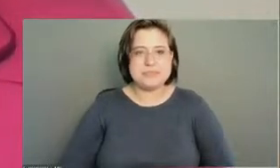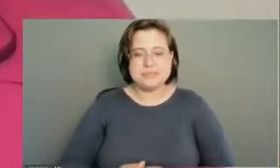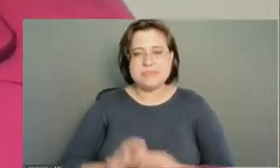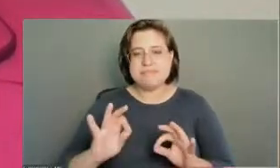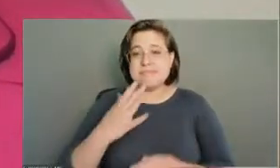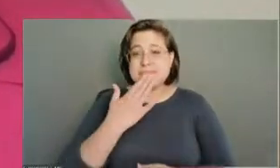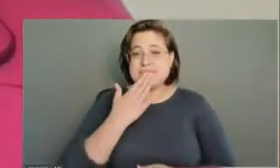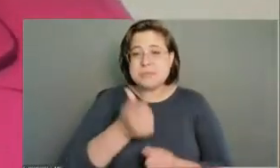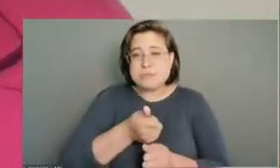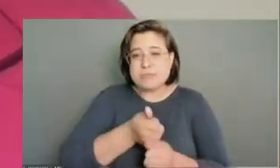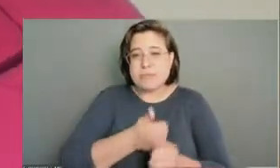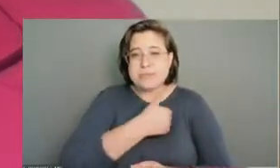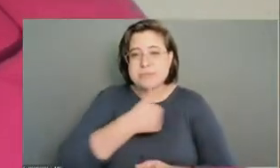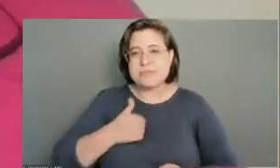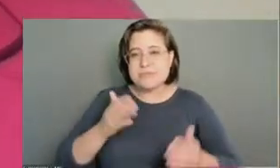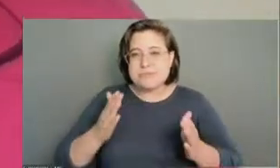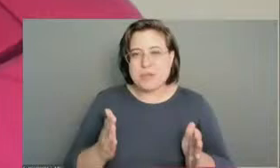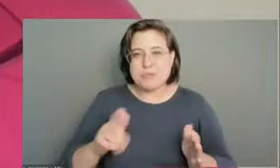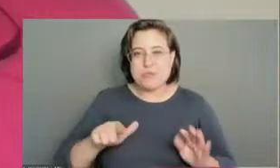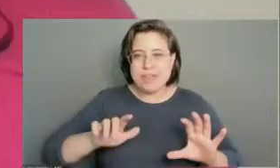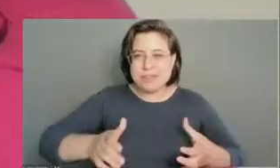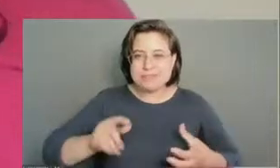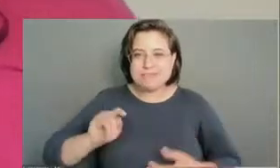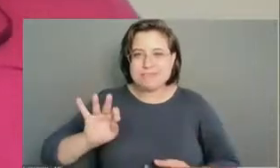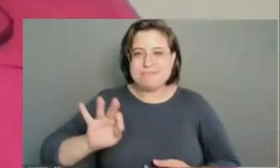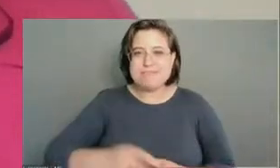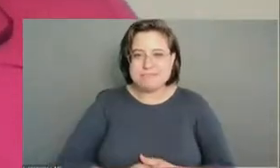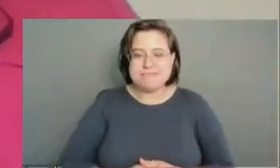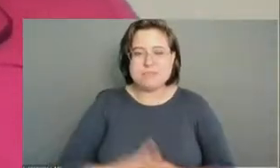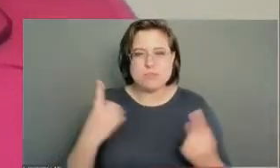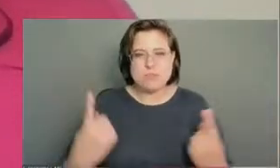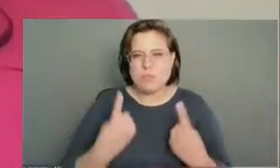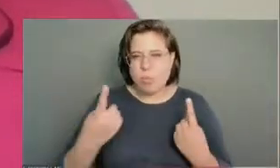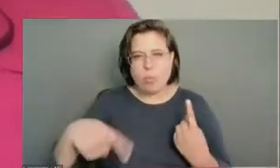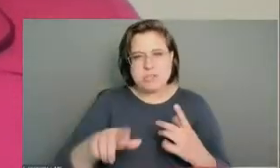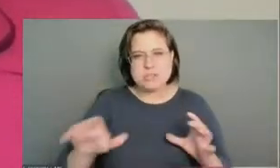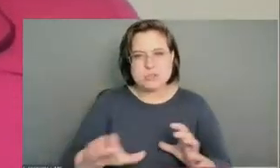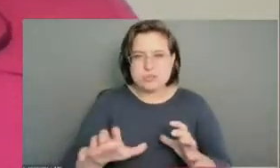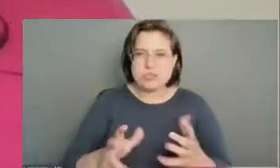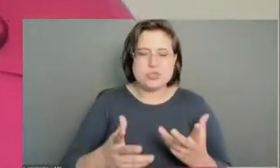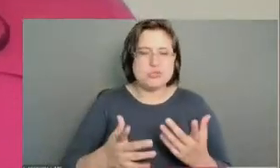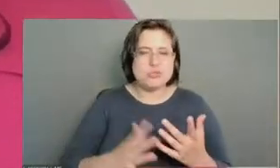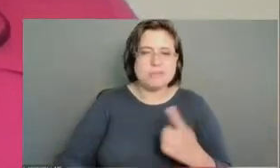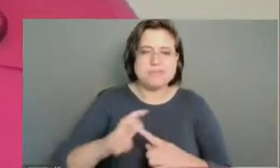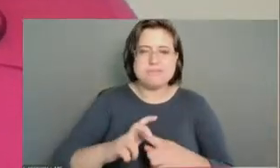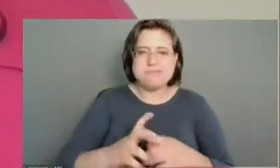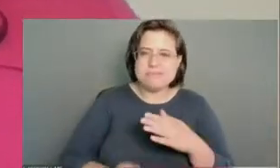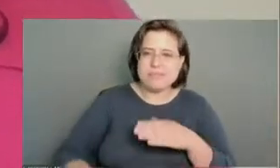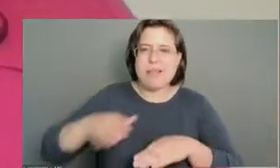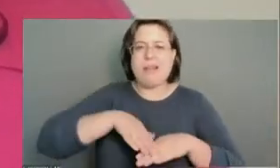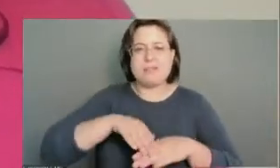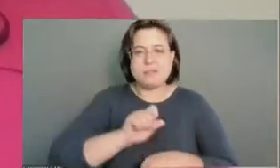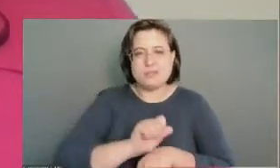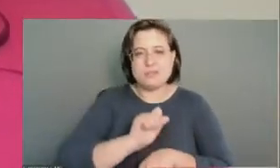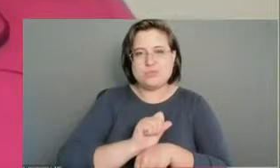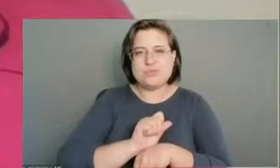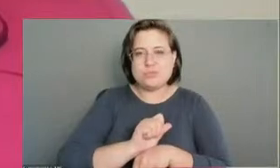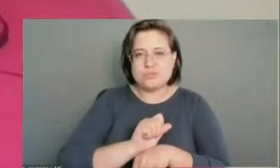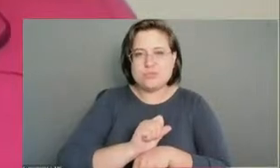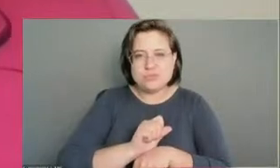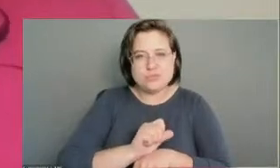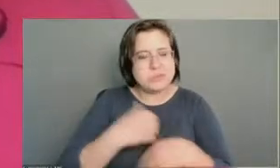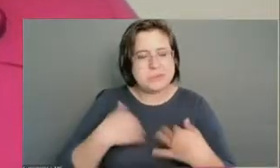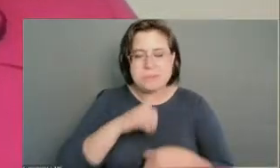of this task force. You always do extraordinary work, extremely